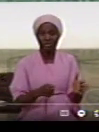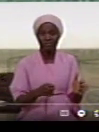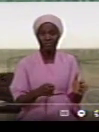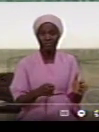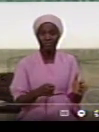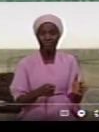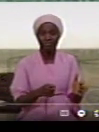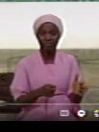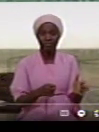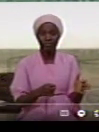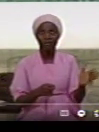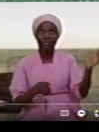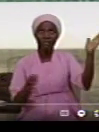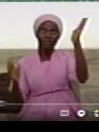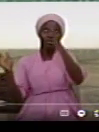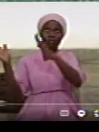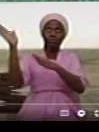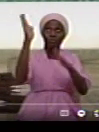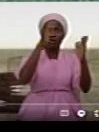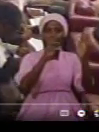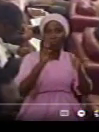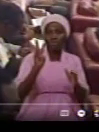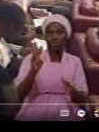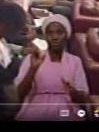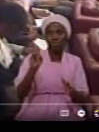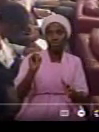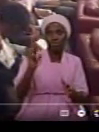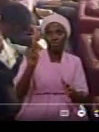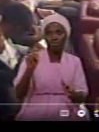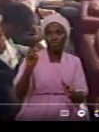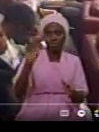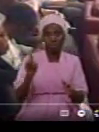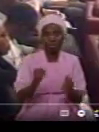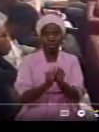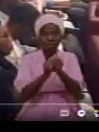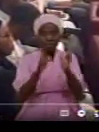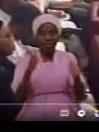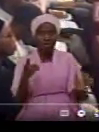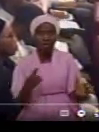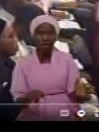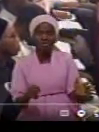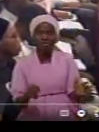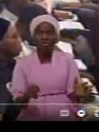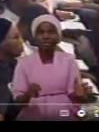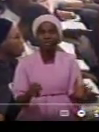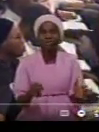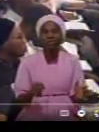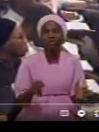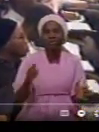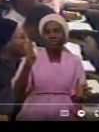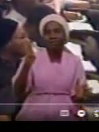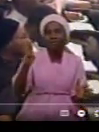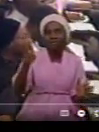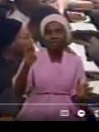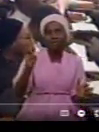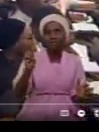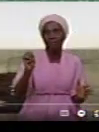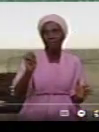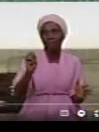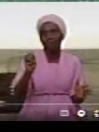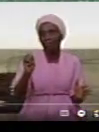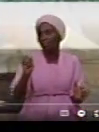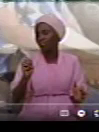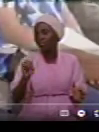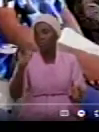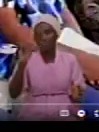without the breeze, without the freshness, without the blowing, without the moving of the